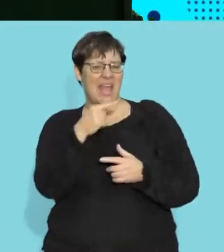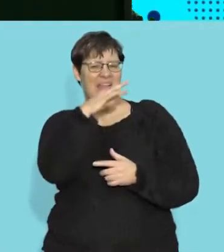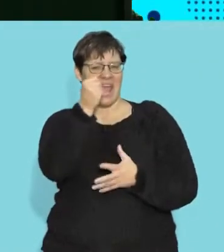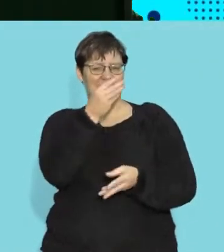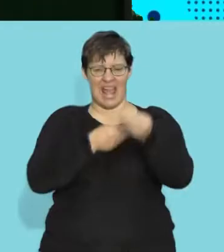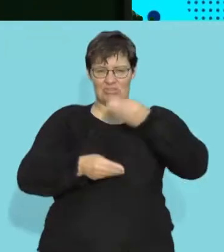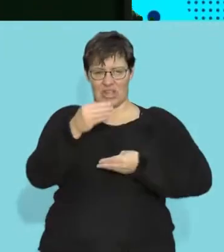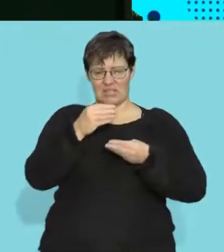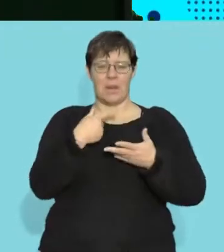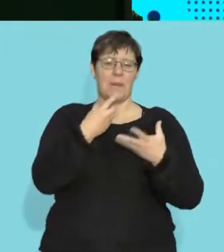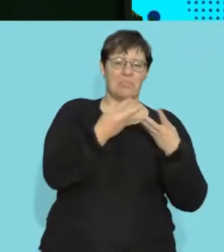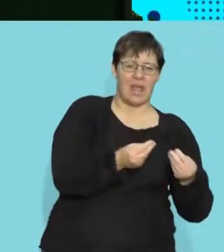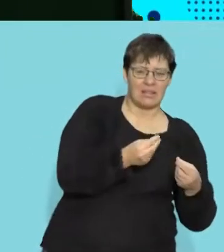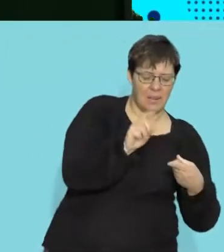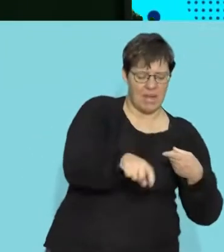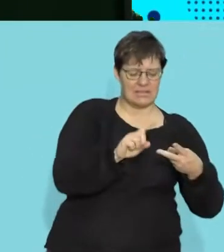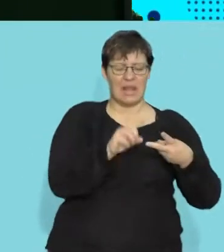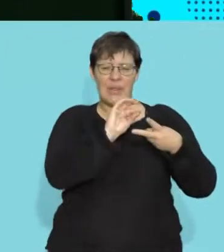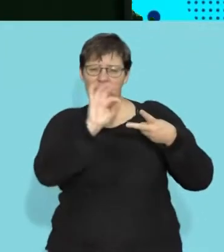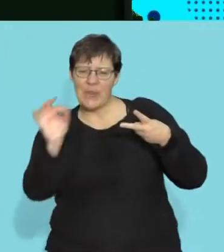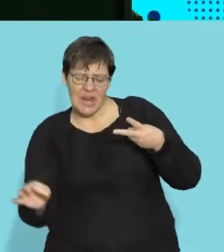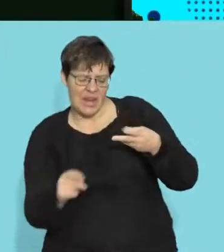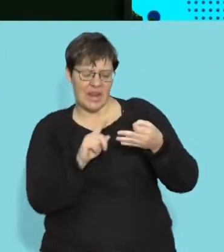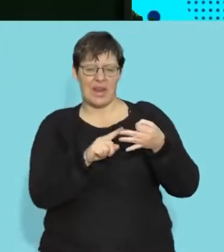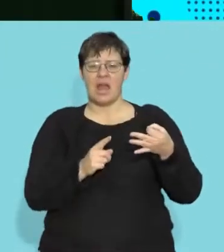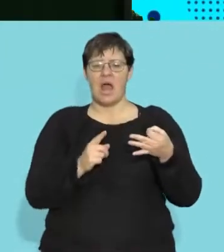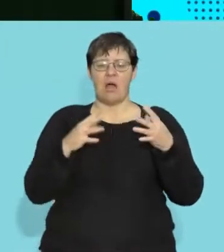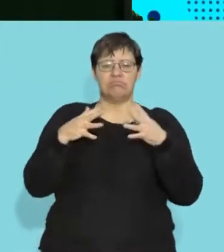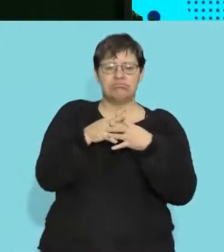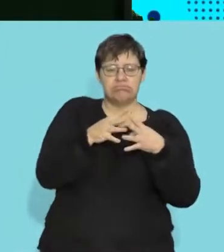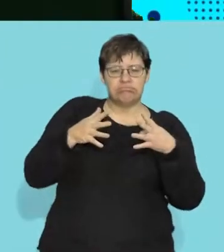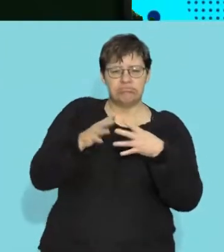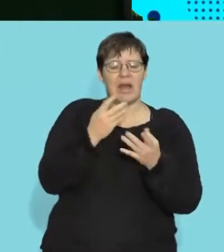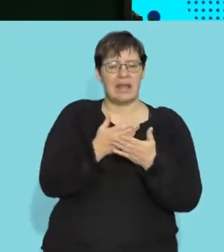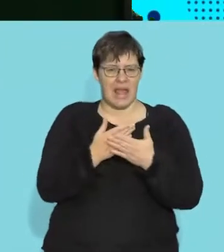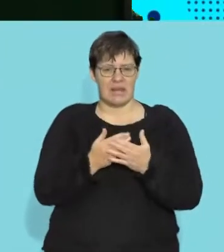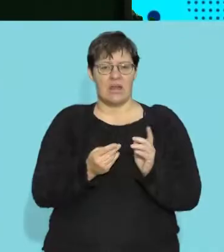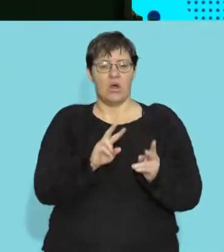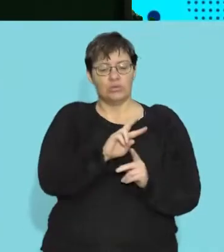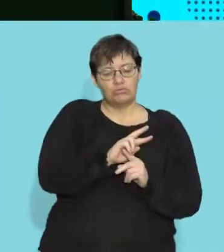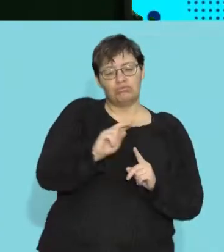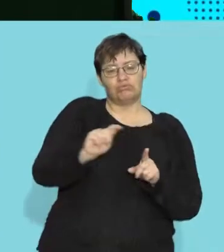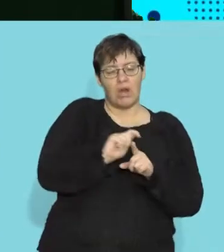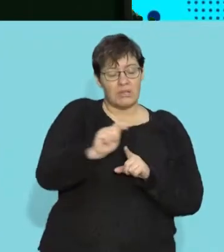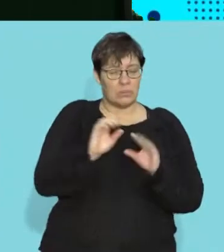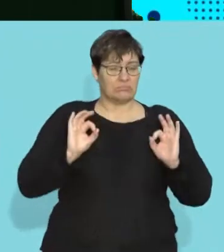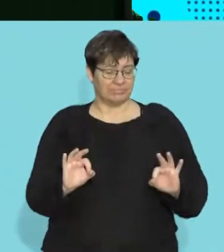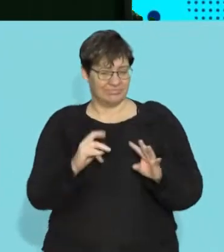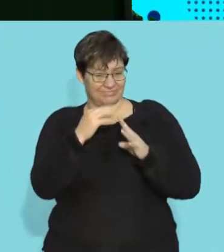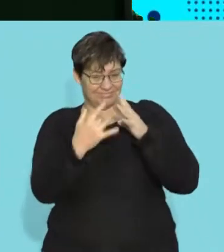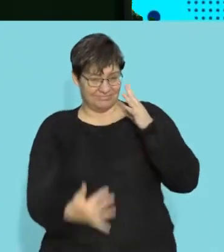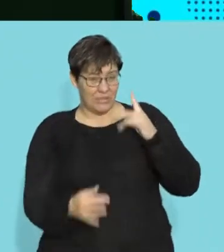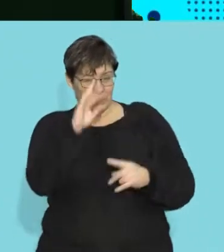must be moist, it must be thin, it must be permeable, or it must have a good transport. So when we go back to